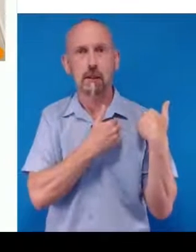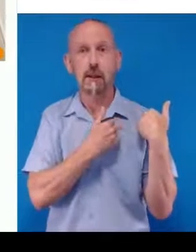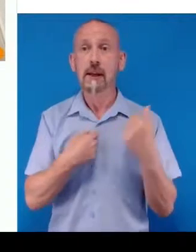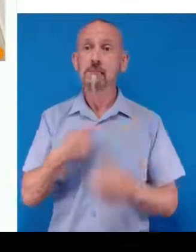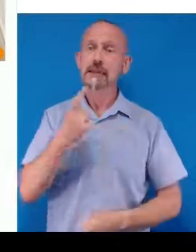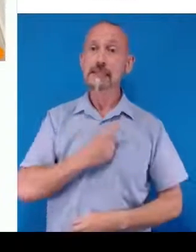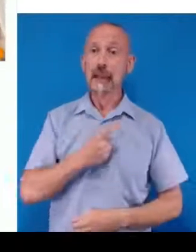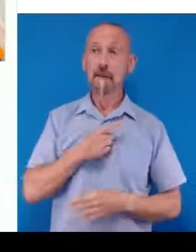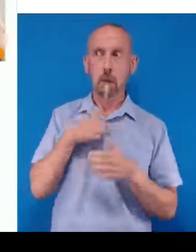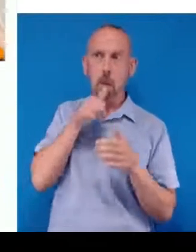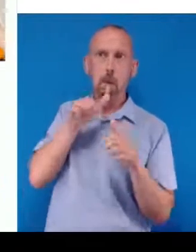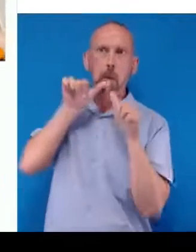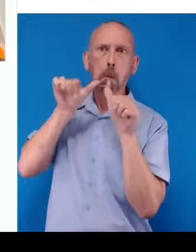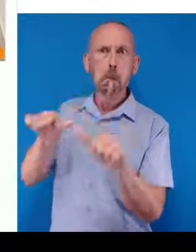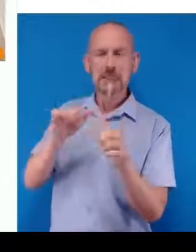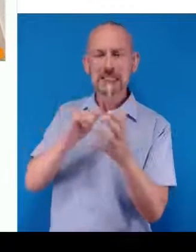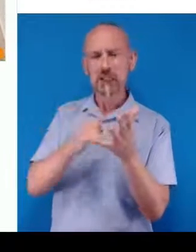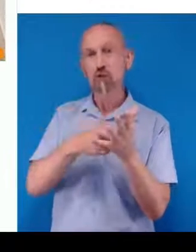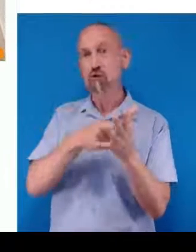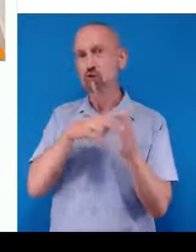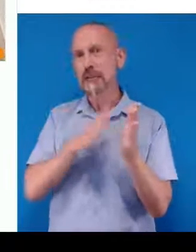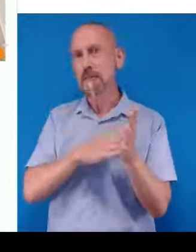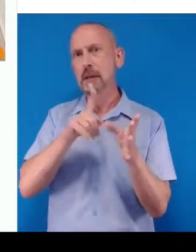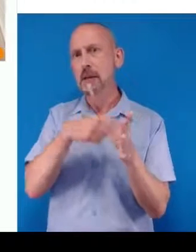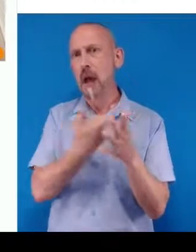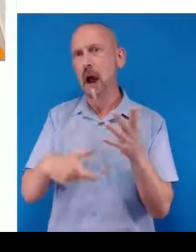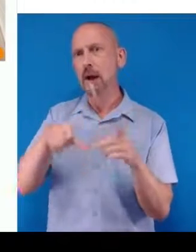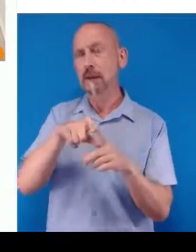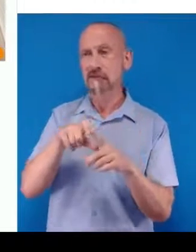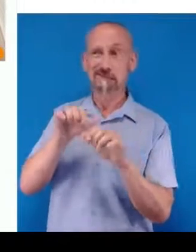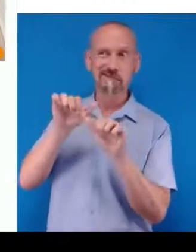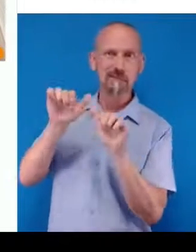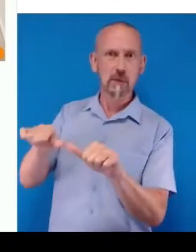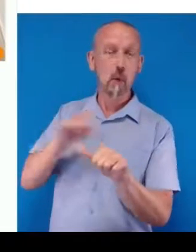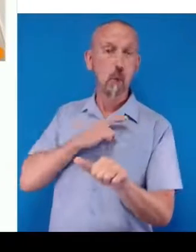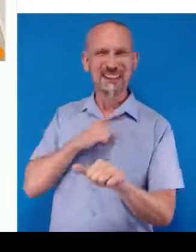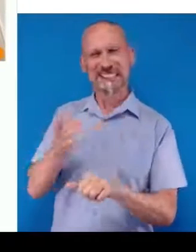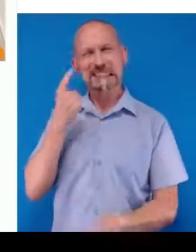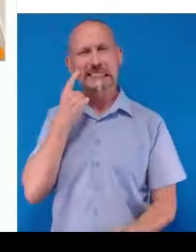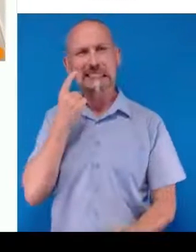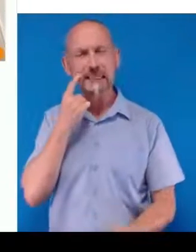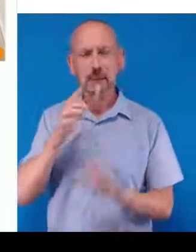easy. I know I keep saying that word. I'll stop. It's all about AccessLOOP today.